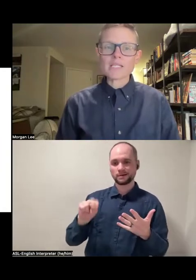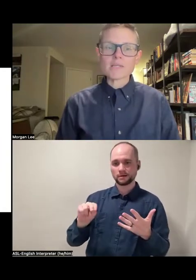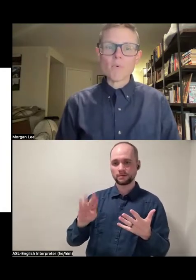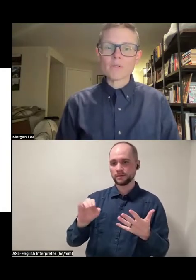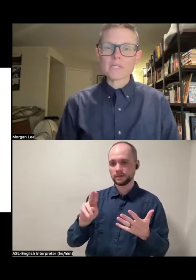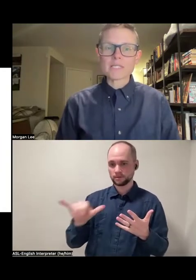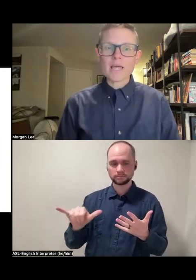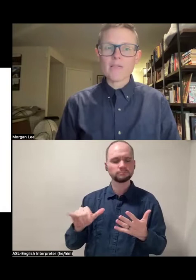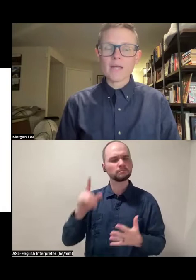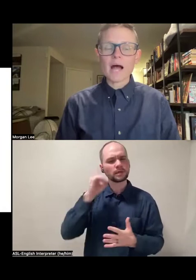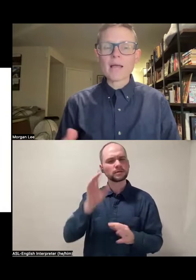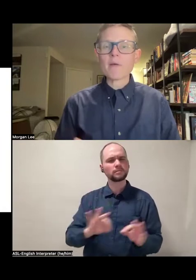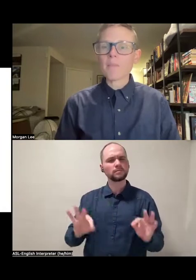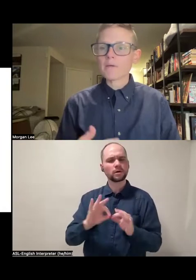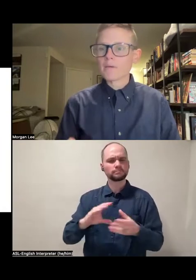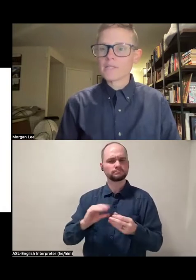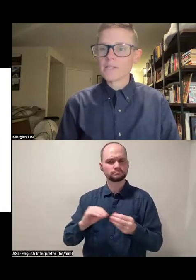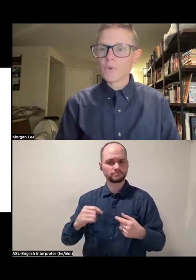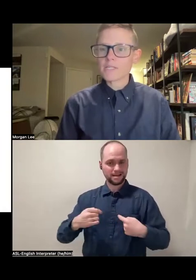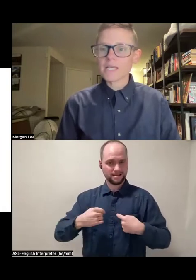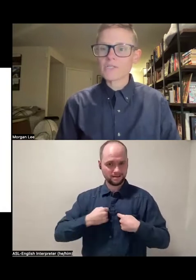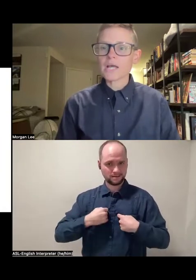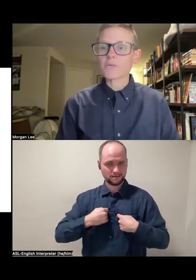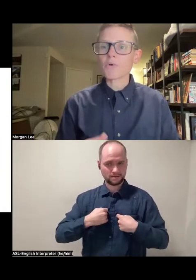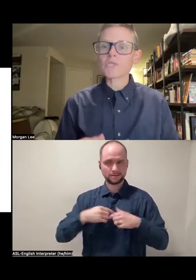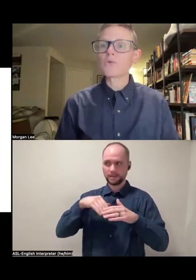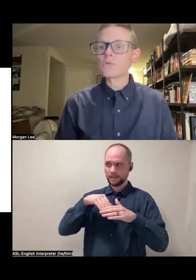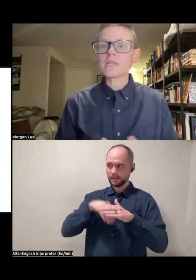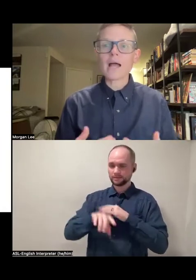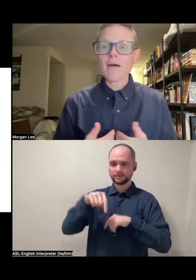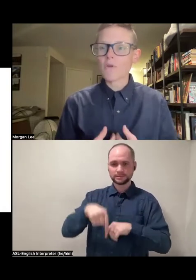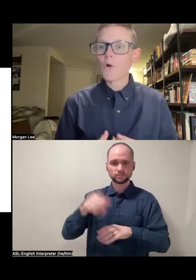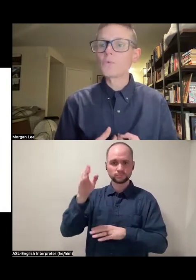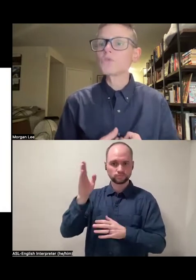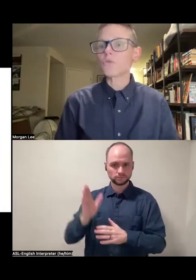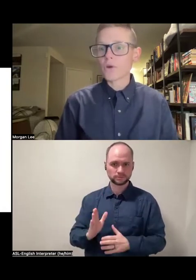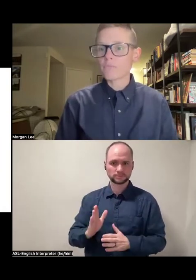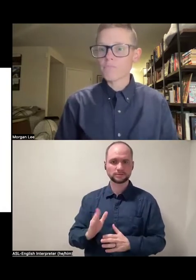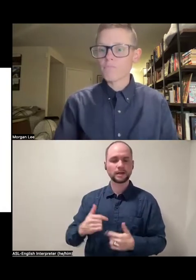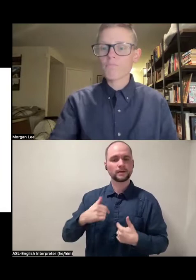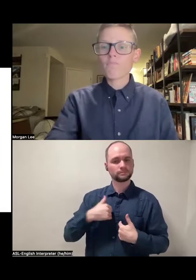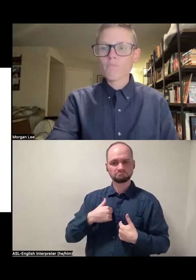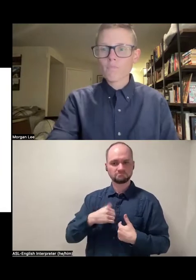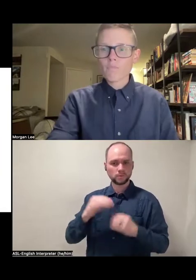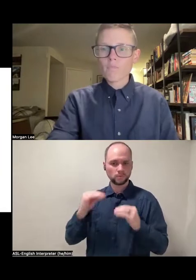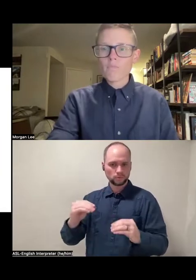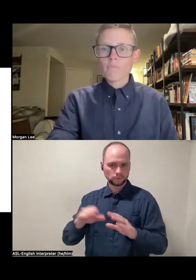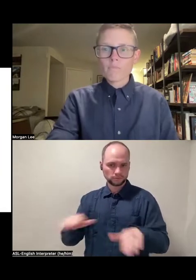also think it's important to say that I'm coming into this presentation as a person who does not have their own children.